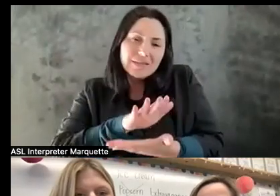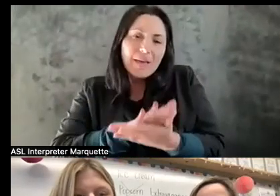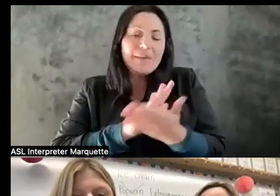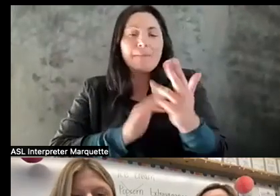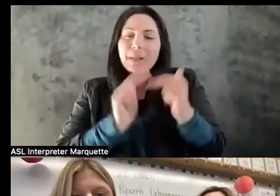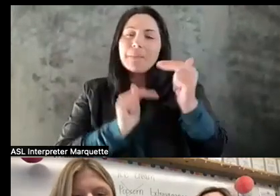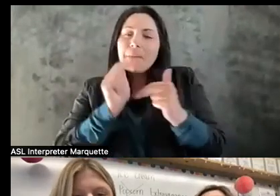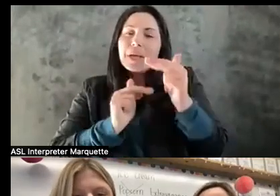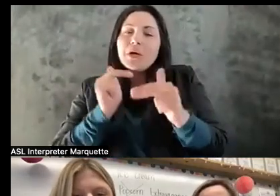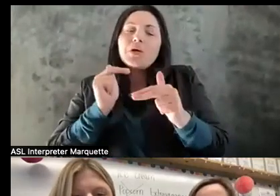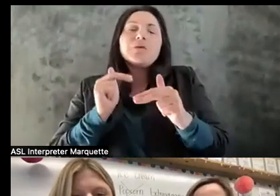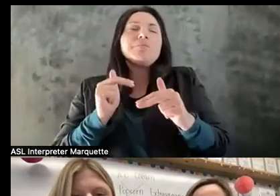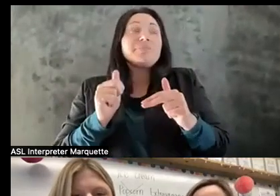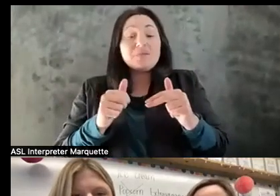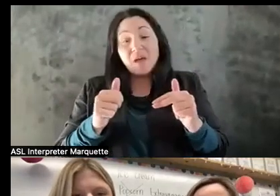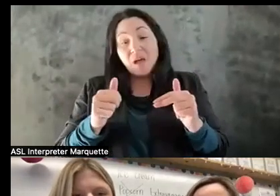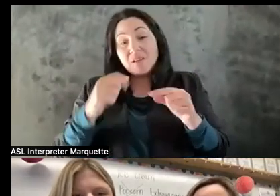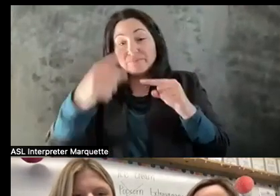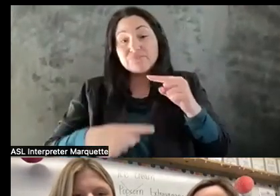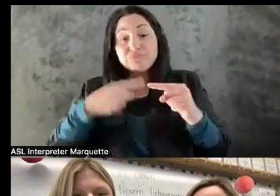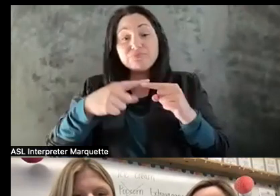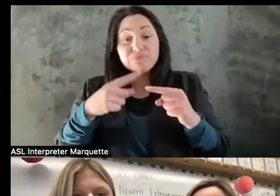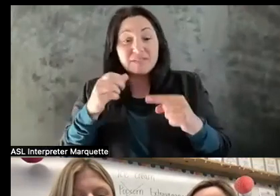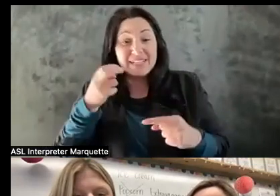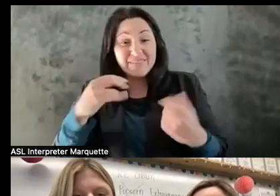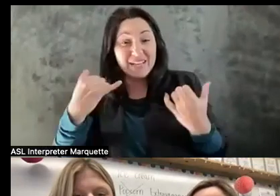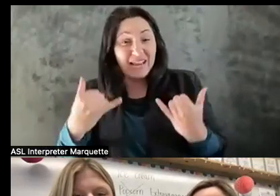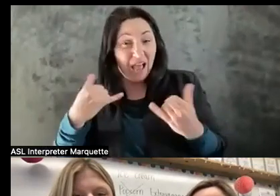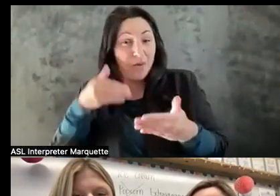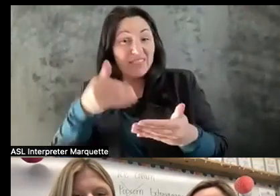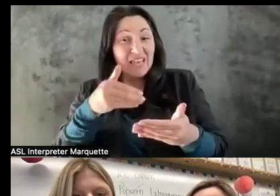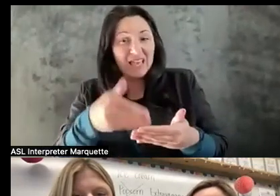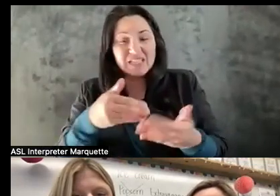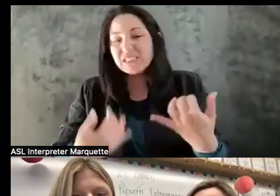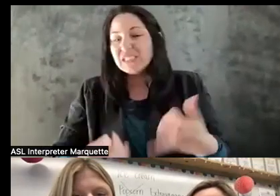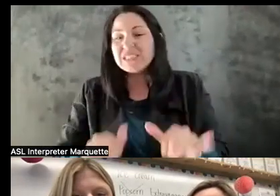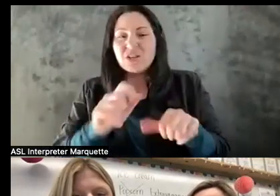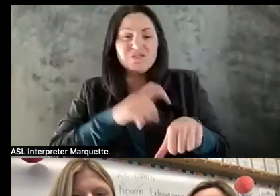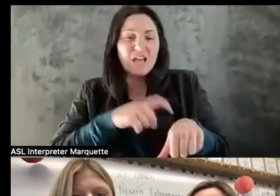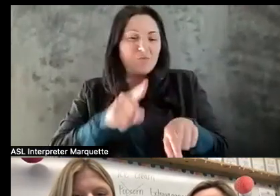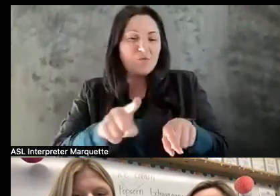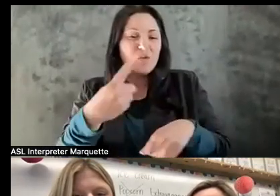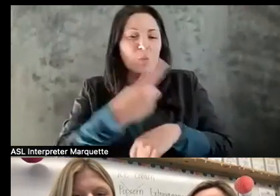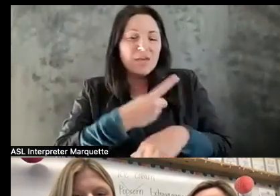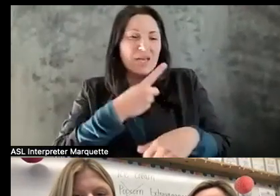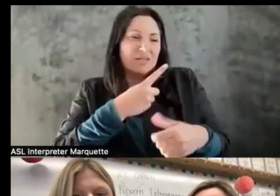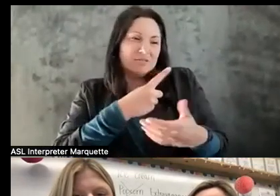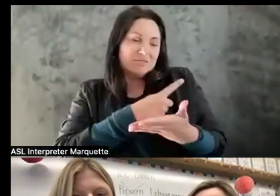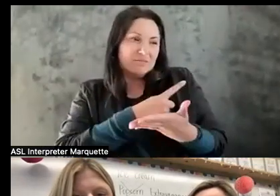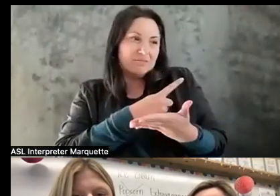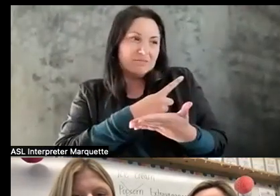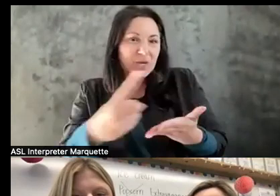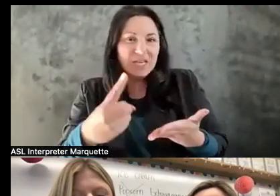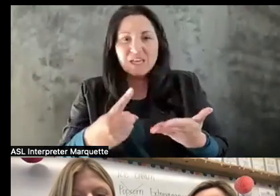up. But throughout the year, even around this time, around the end, there's always times in the week where they do get to play and then